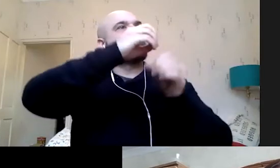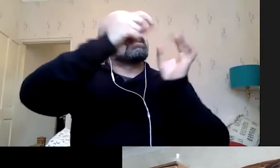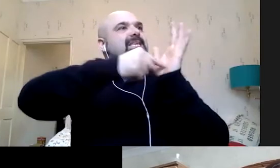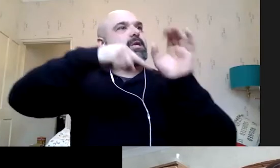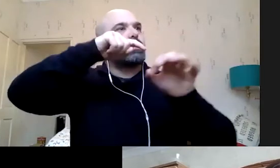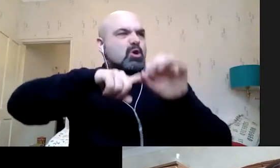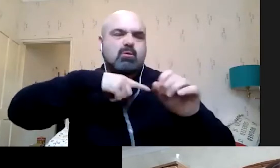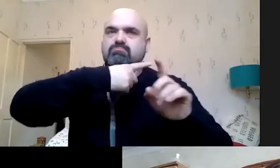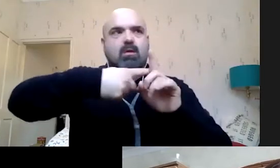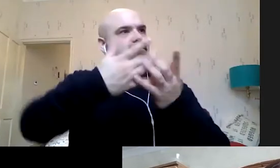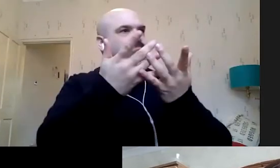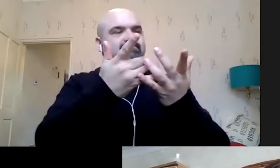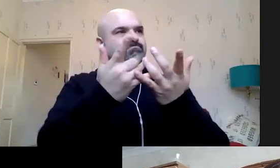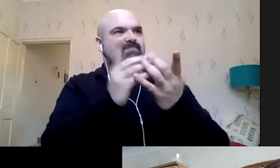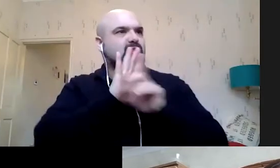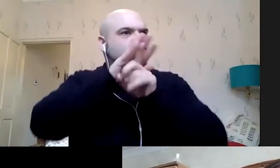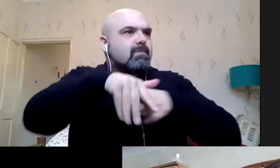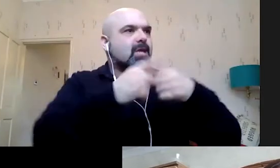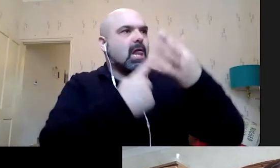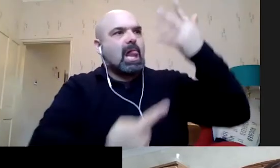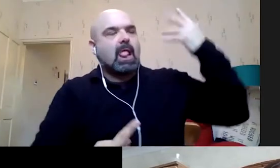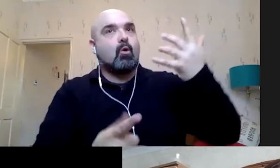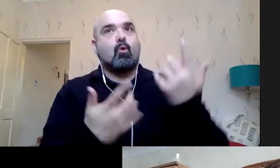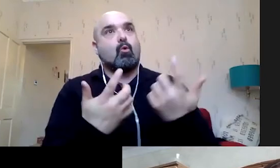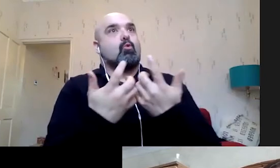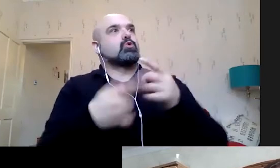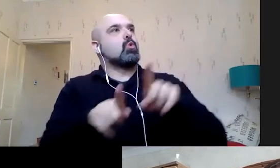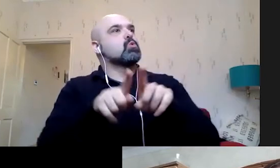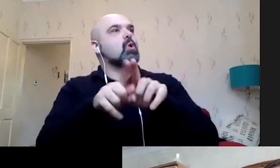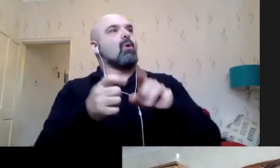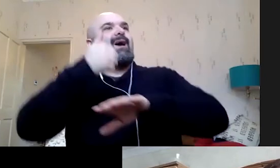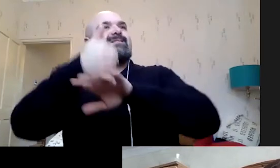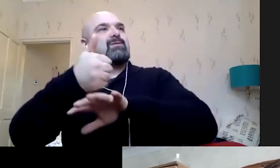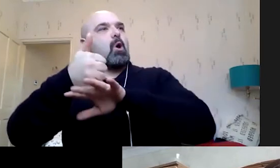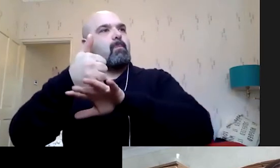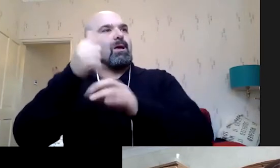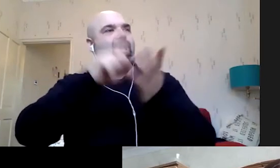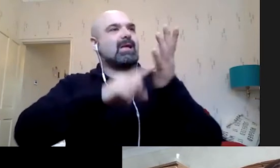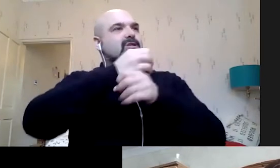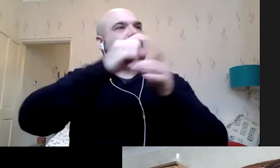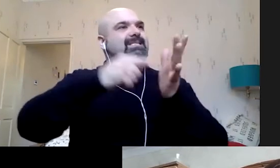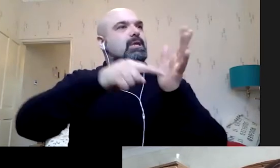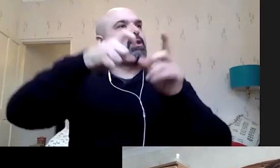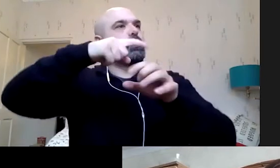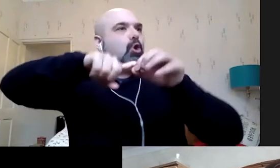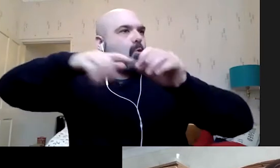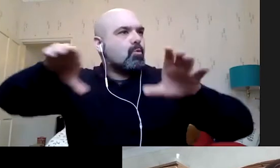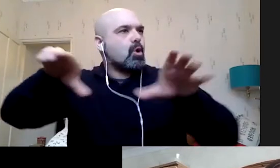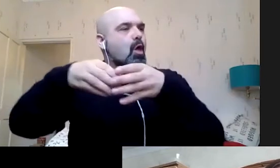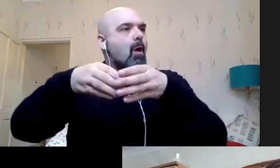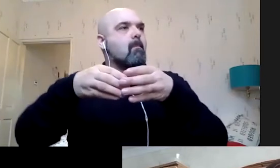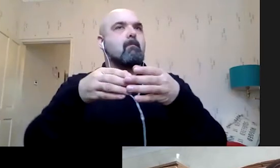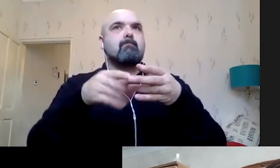as informational resources about how to set up an LGBTQ club, how to best practices to go about teaching